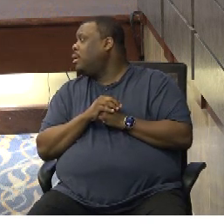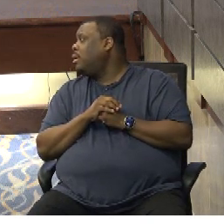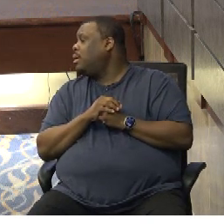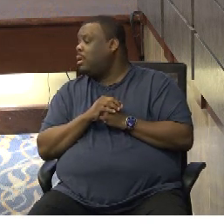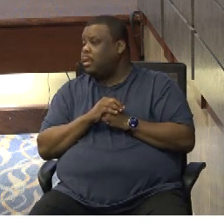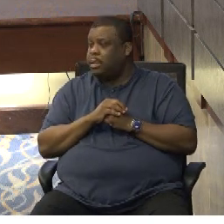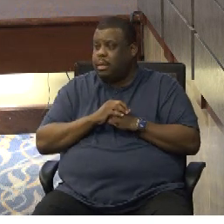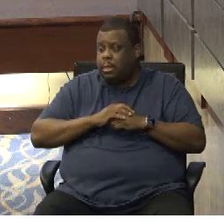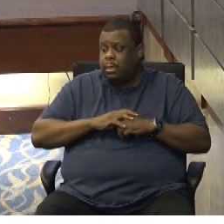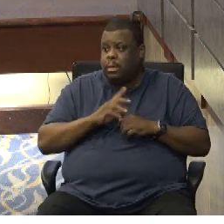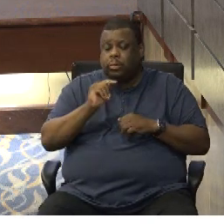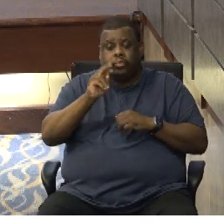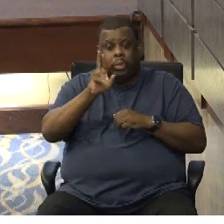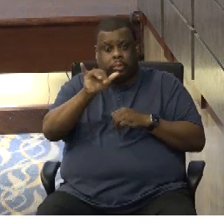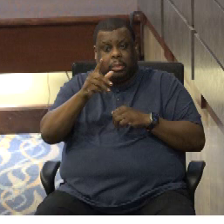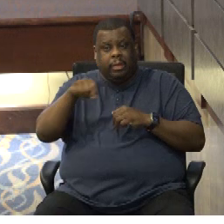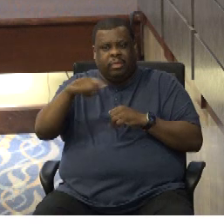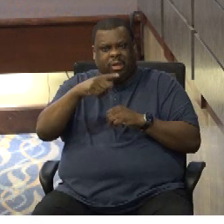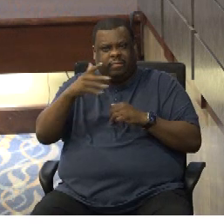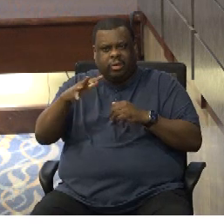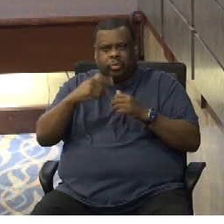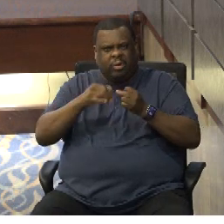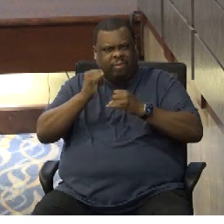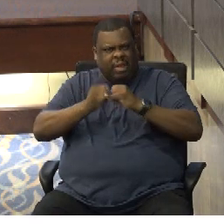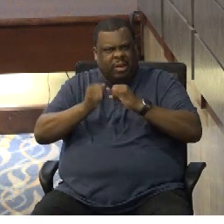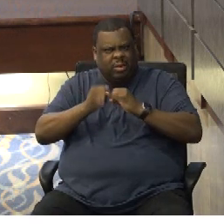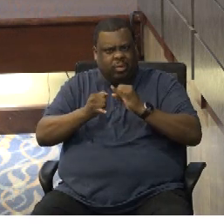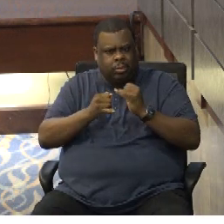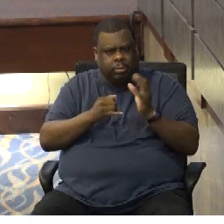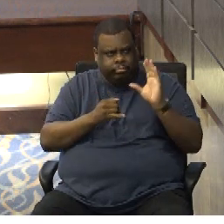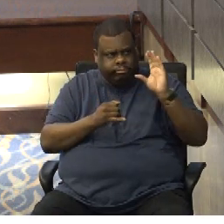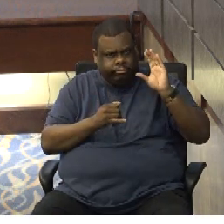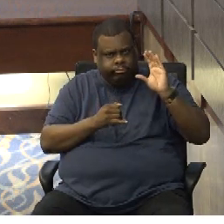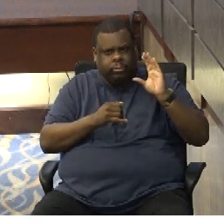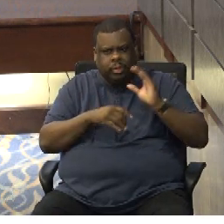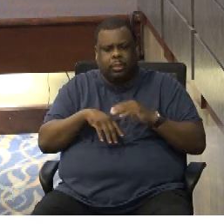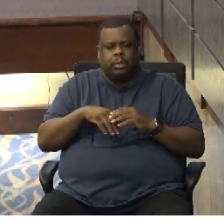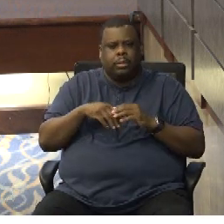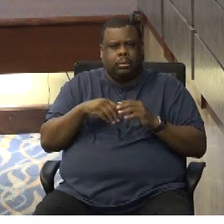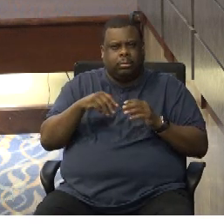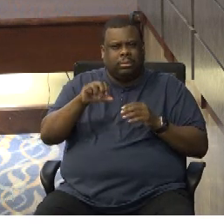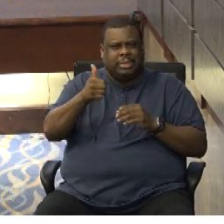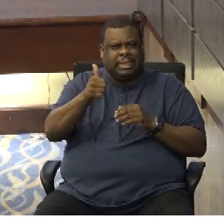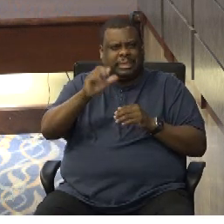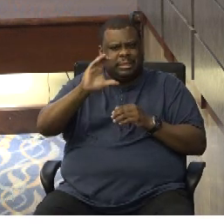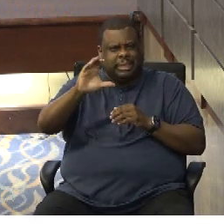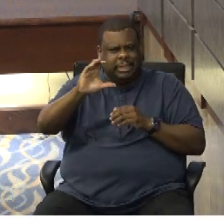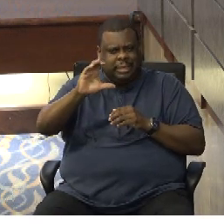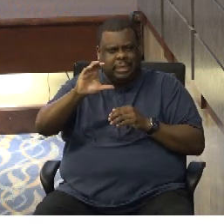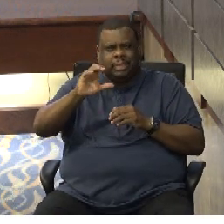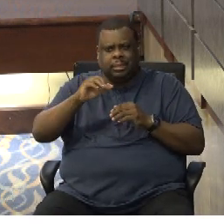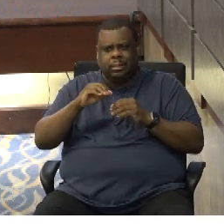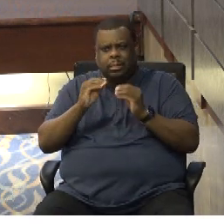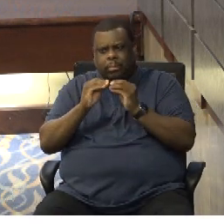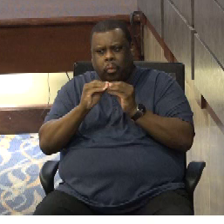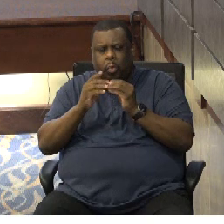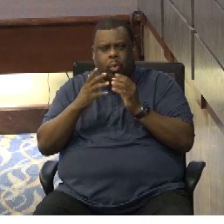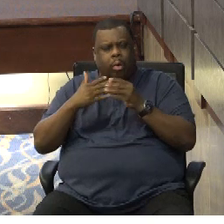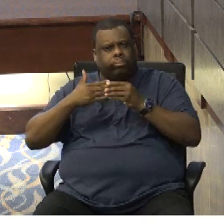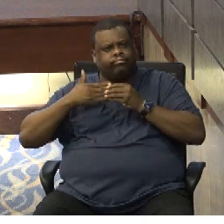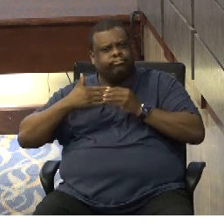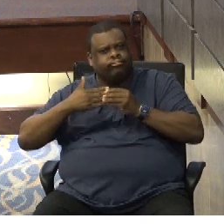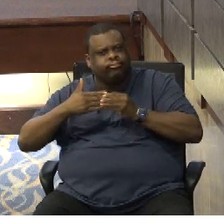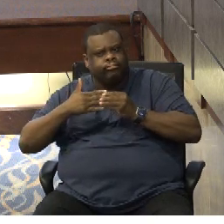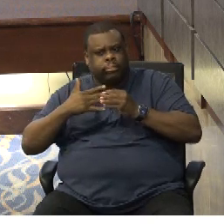just issued their final rule, and the tendency of Treasury to become more lenient with their final